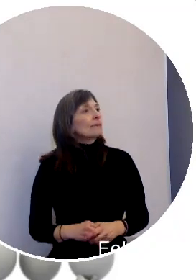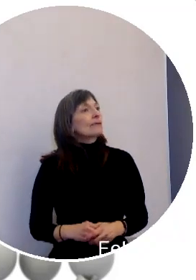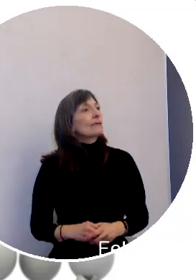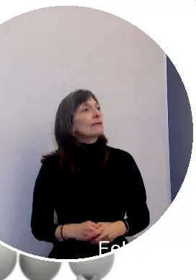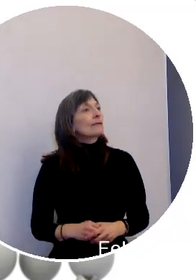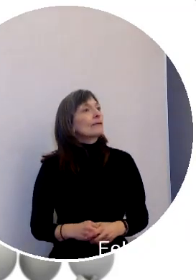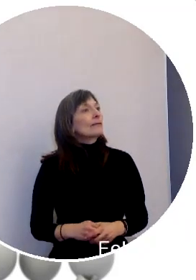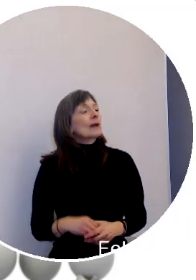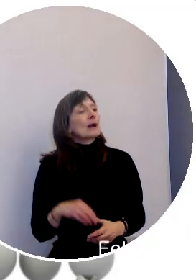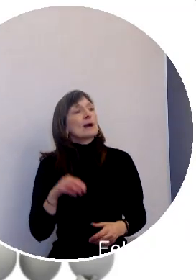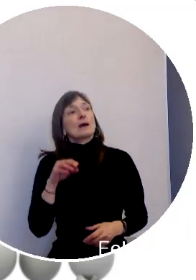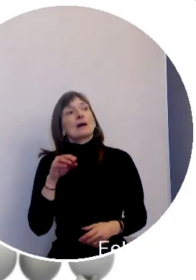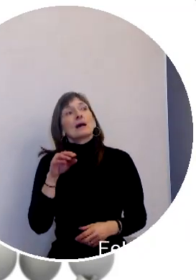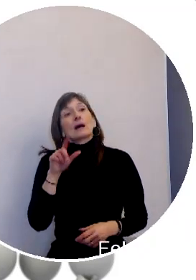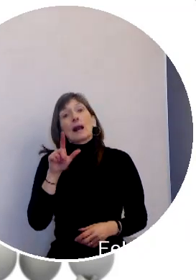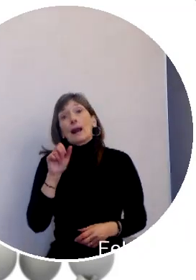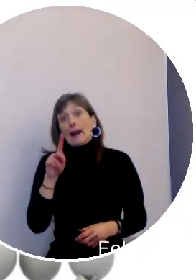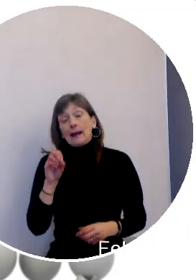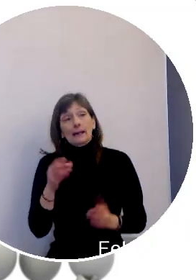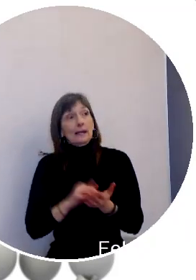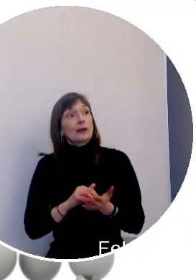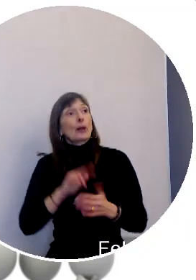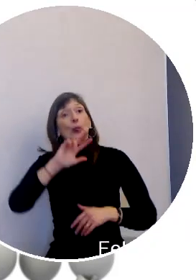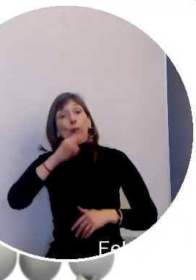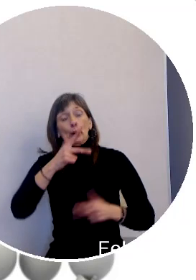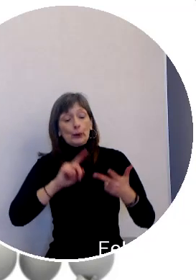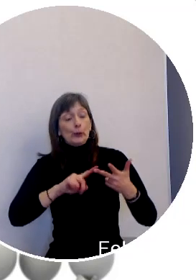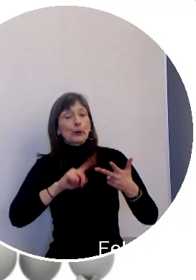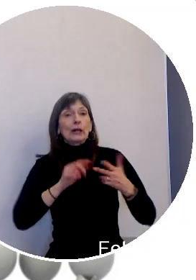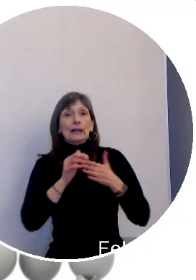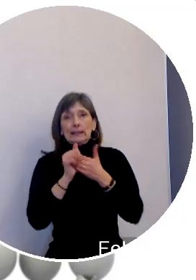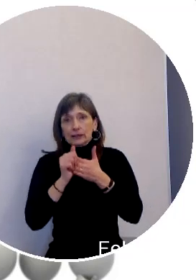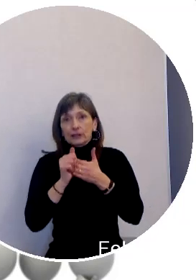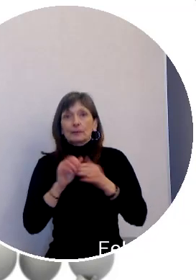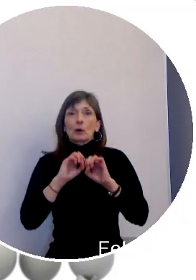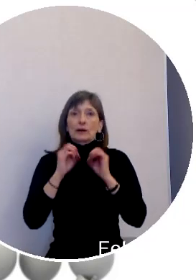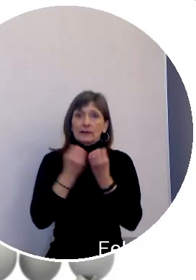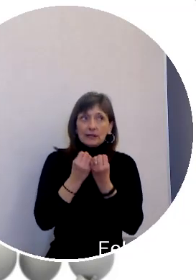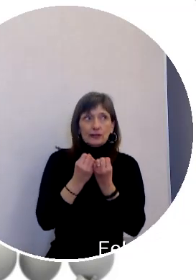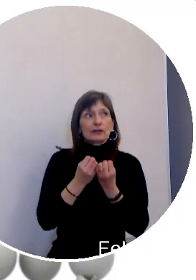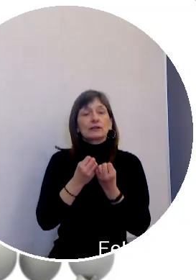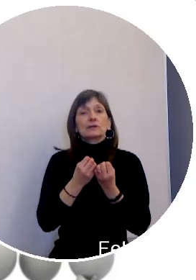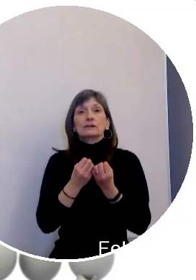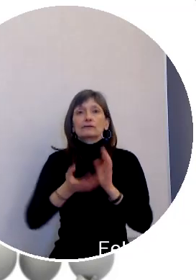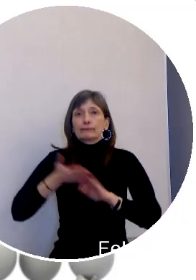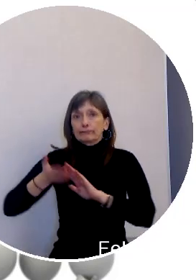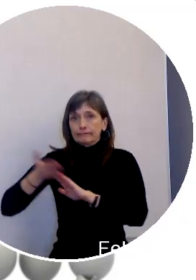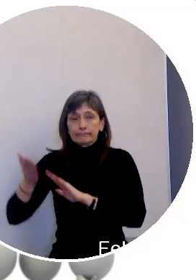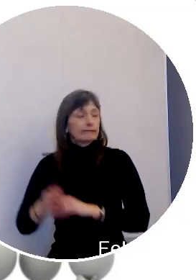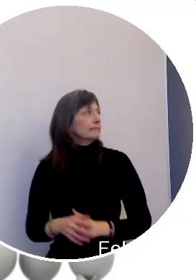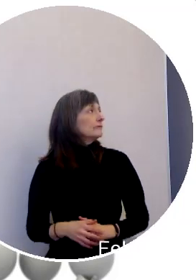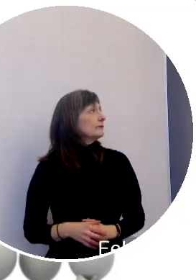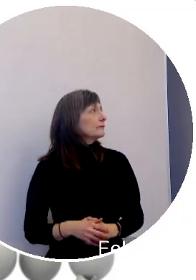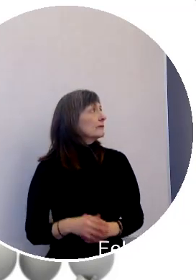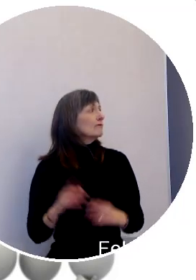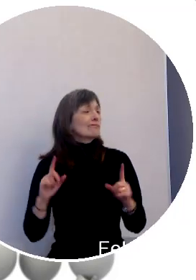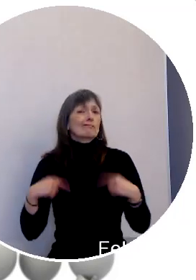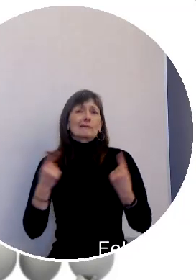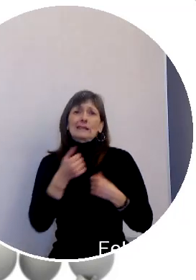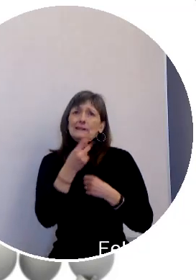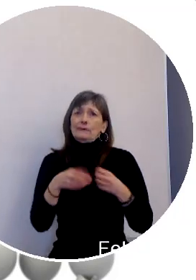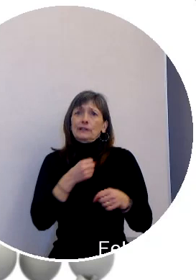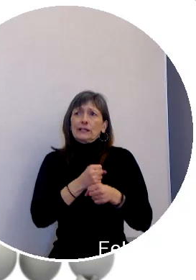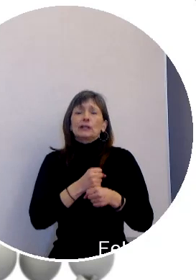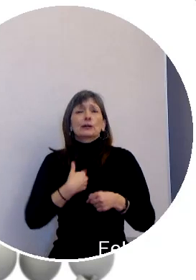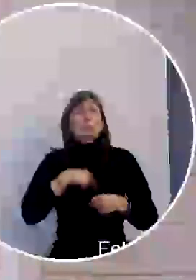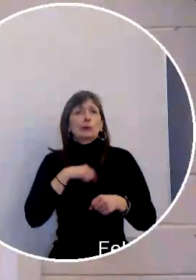Thank you. The third pillar in our strategic plan, leadership and organizational effectiveness. For the past number of